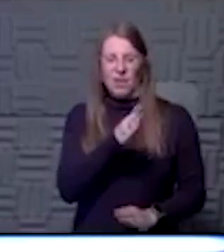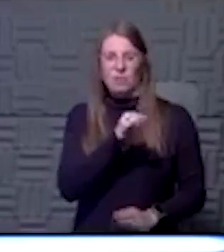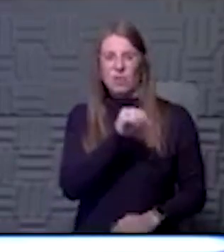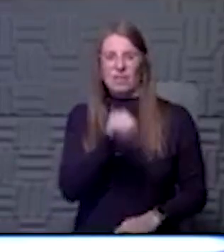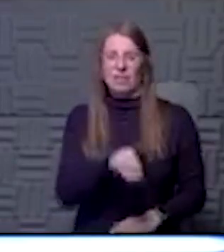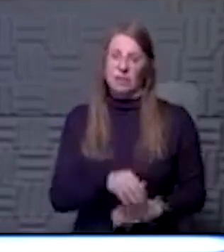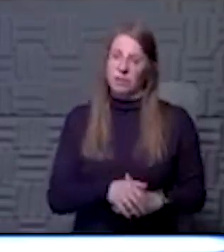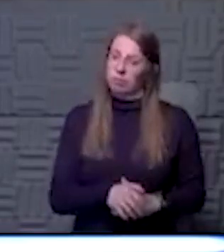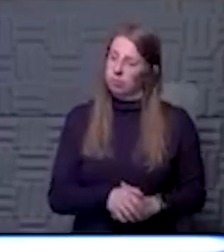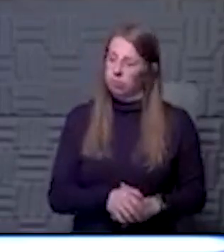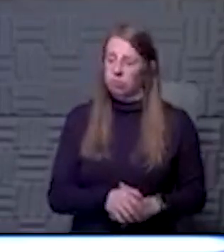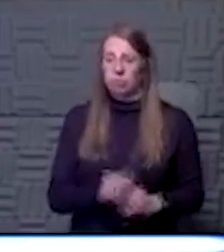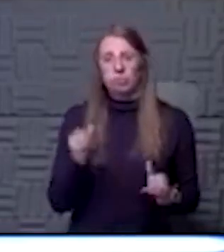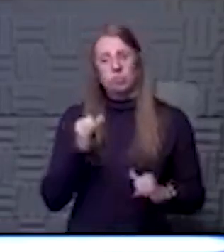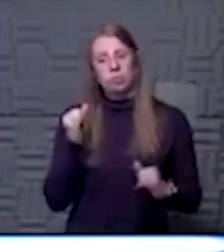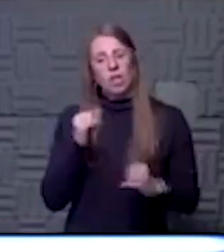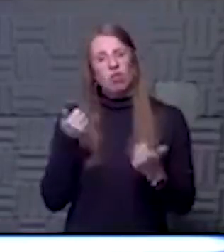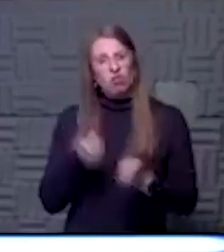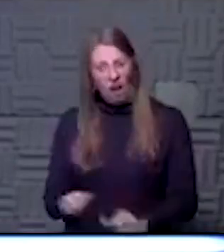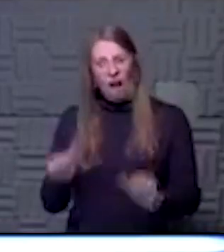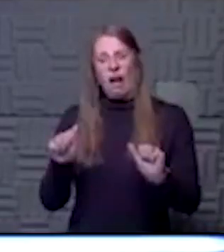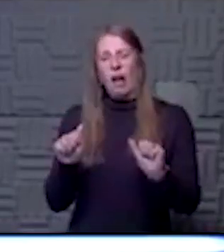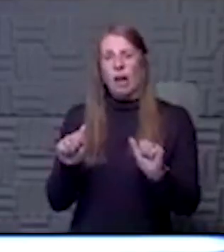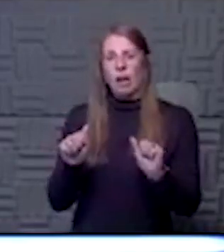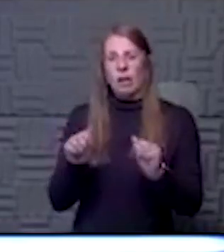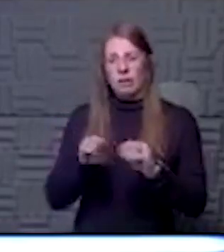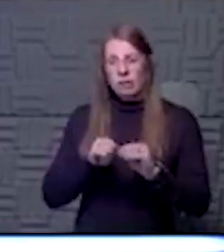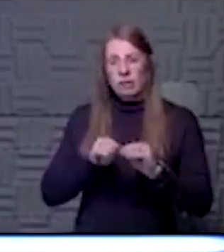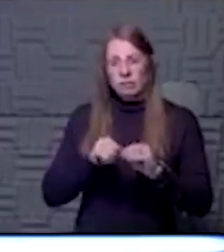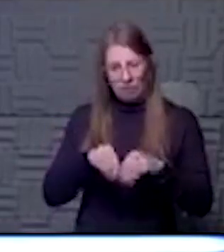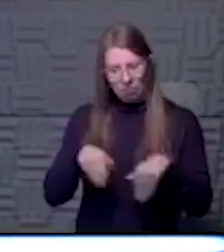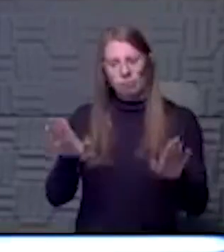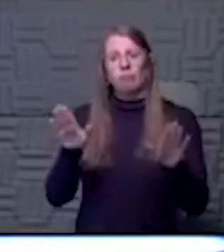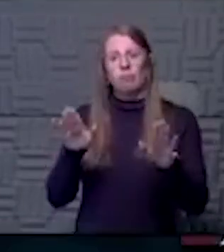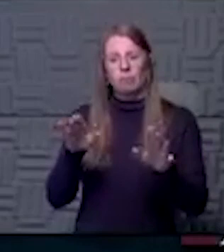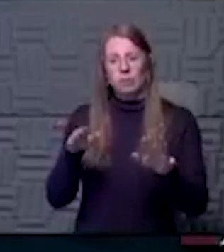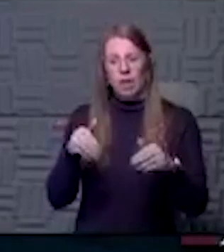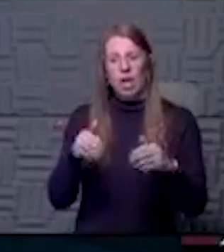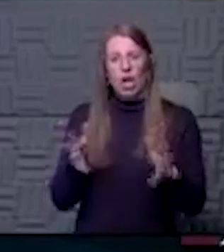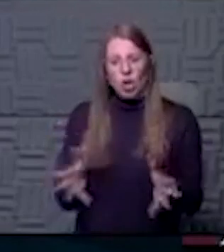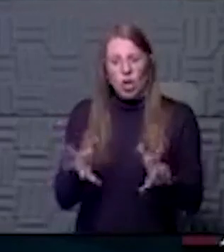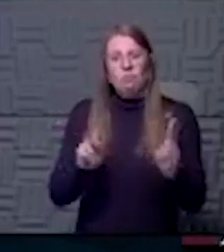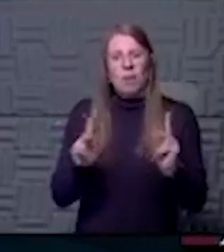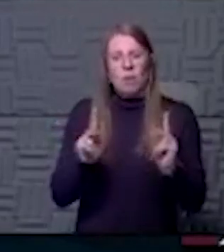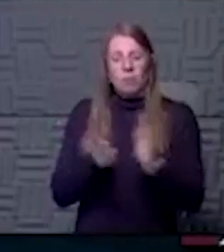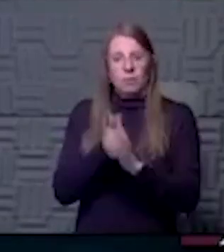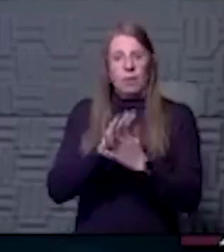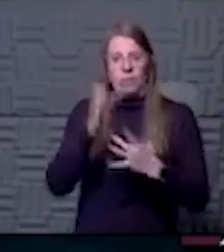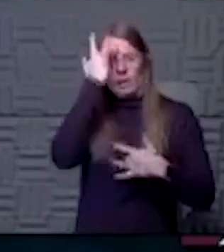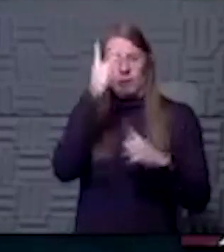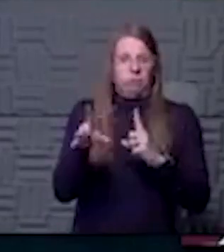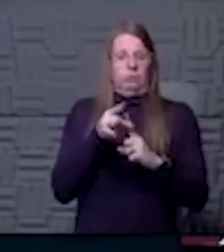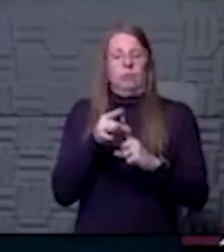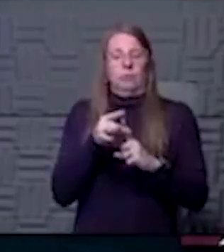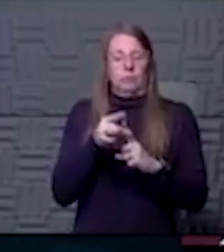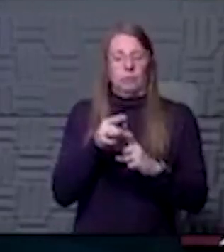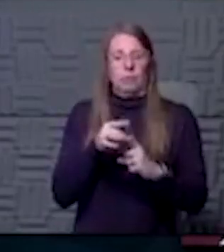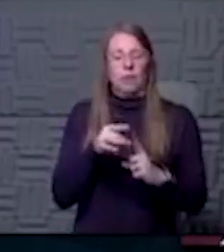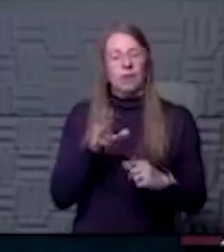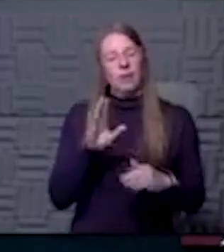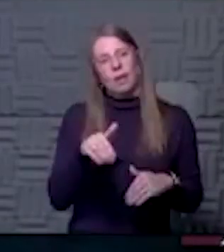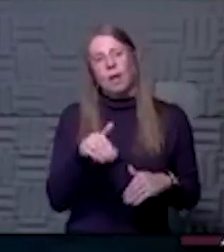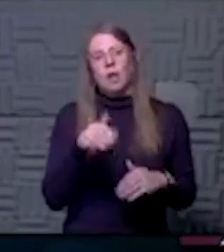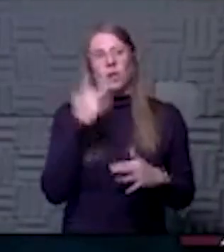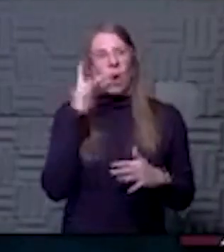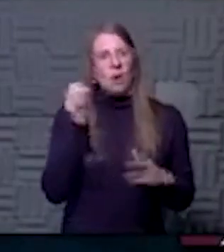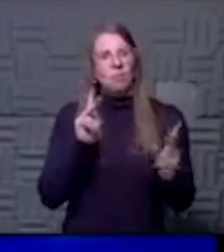it's really pretty absurd to try to send everybody else to get sick to get there. That's just a terrible idea. In fact, for smart people to